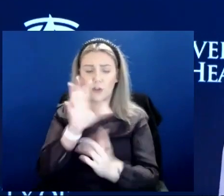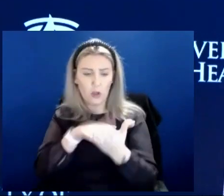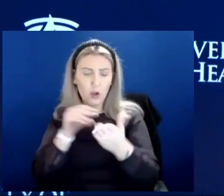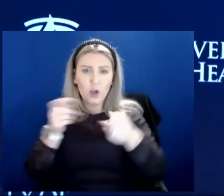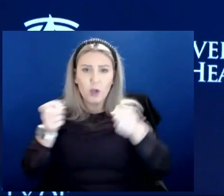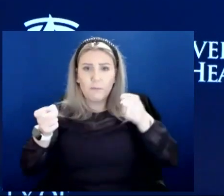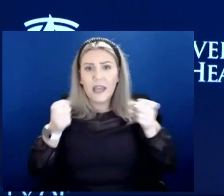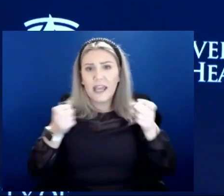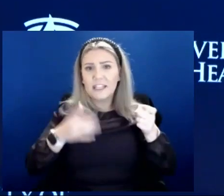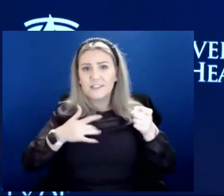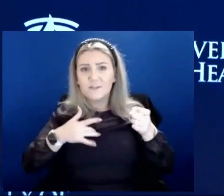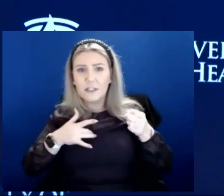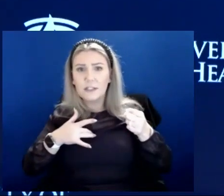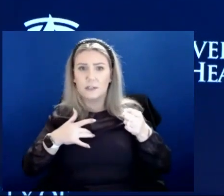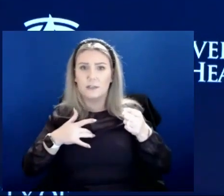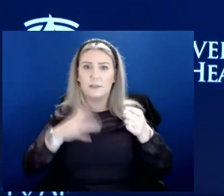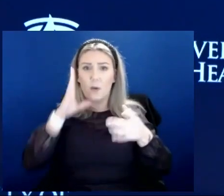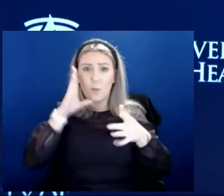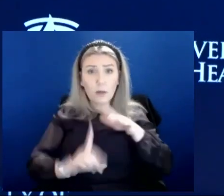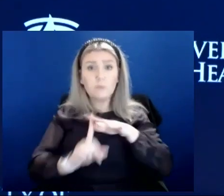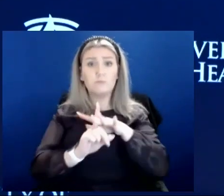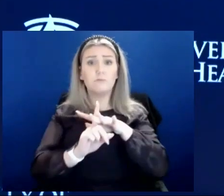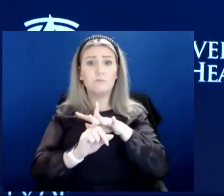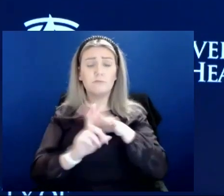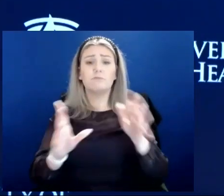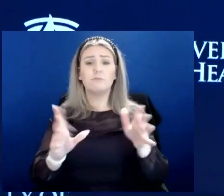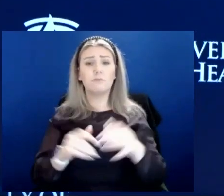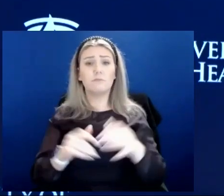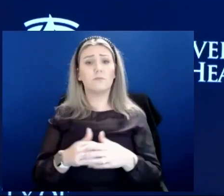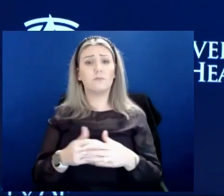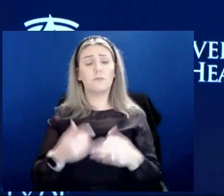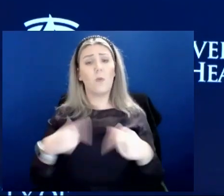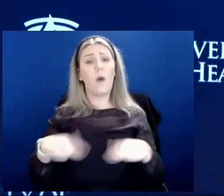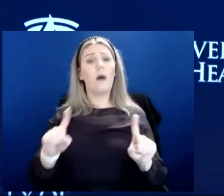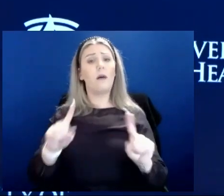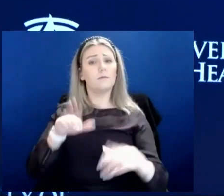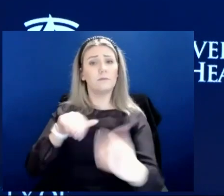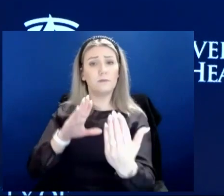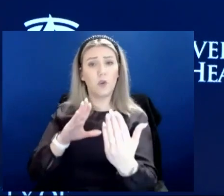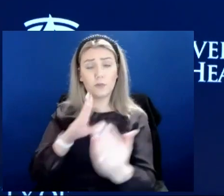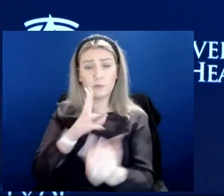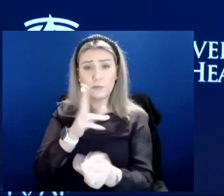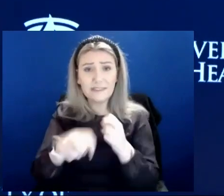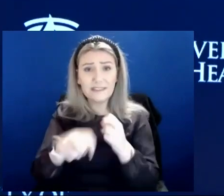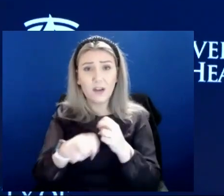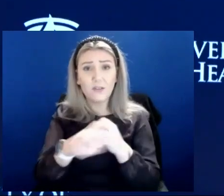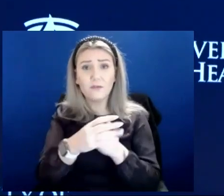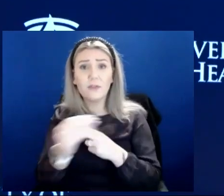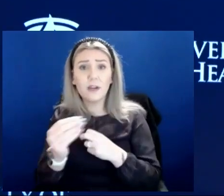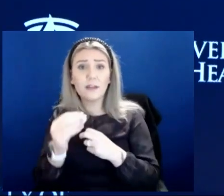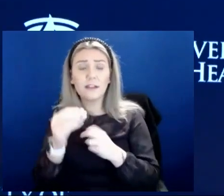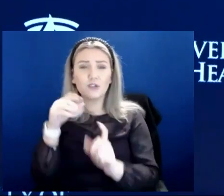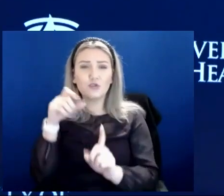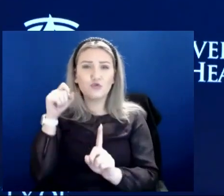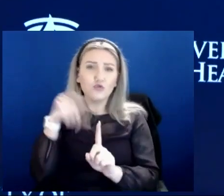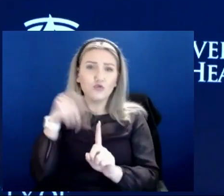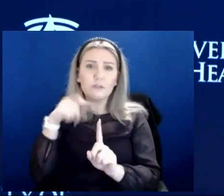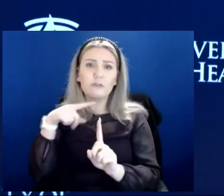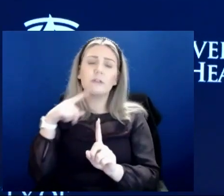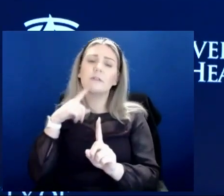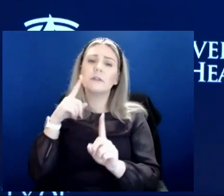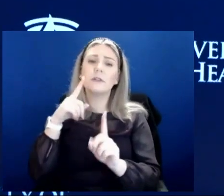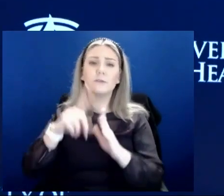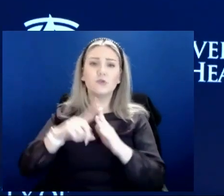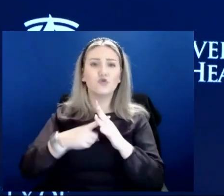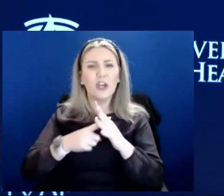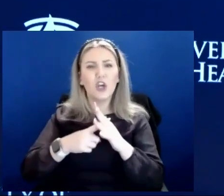come up as we approach difficult and triggering events. So we certainly